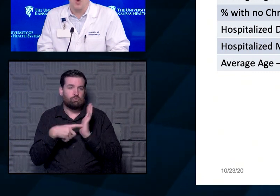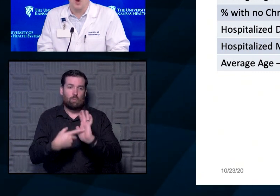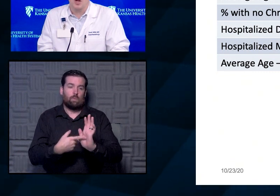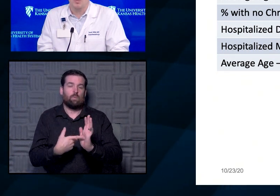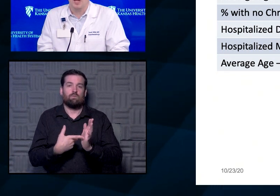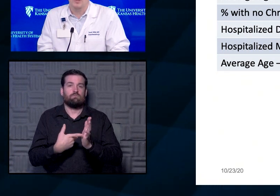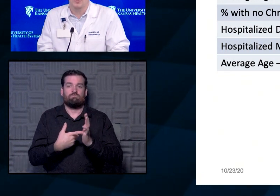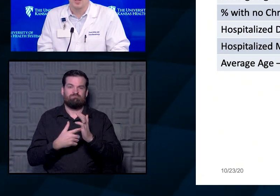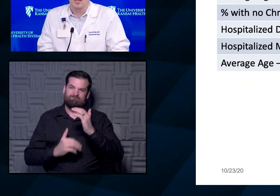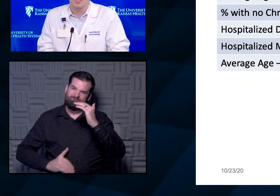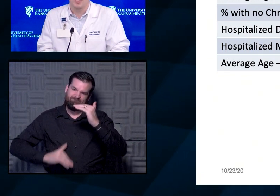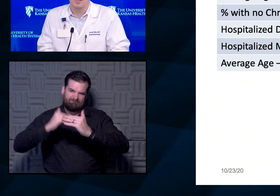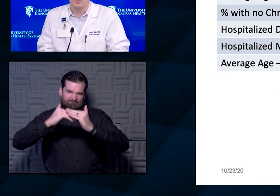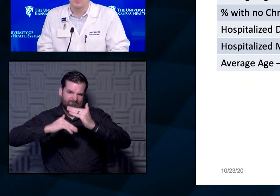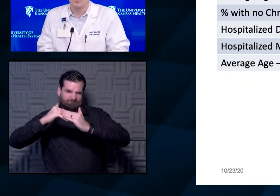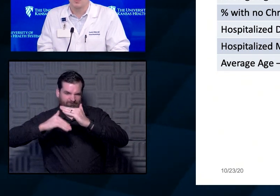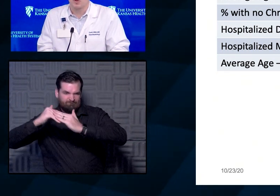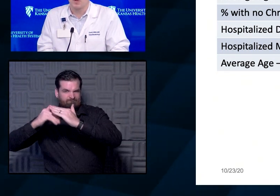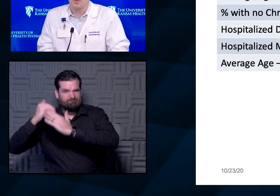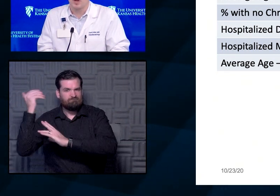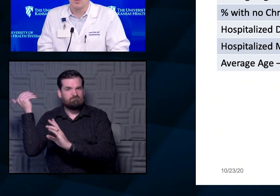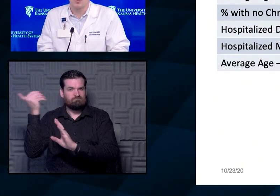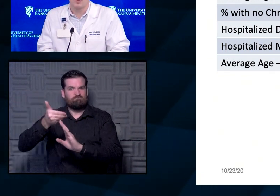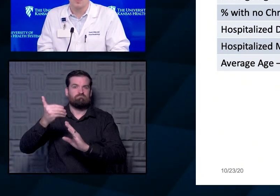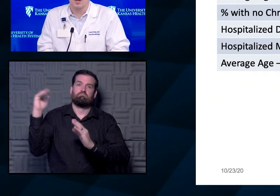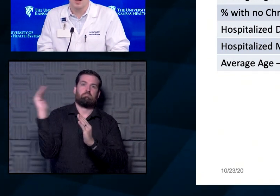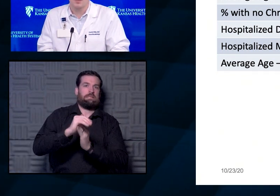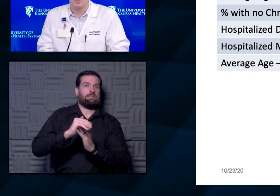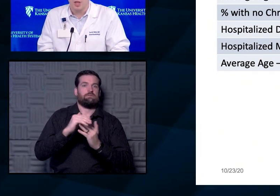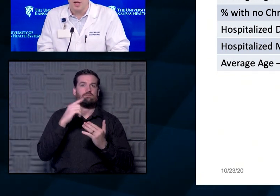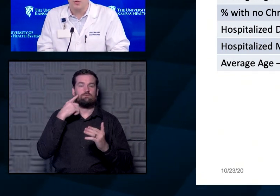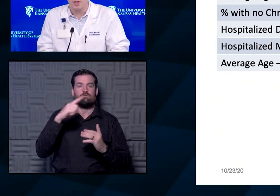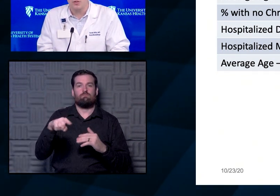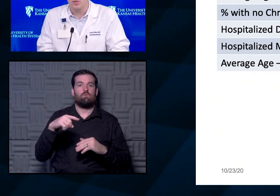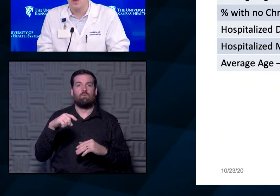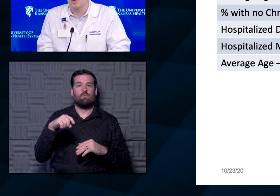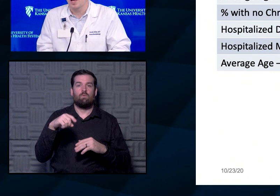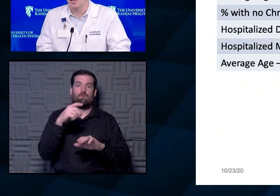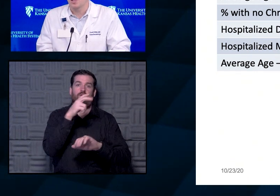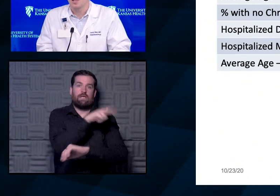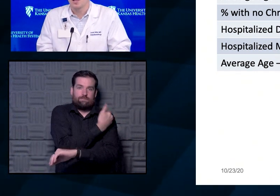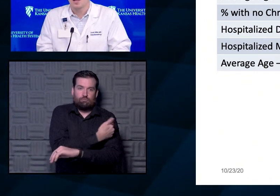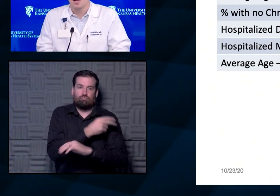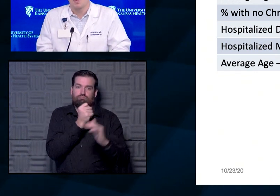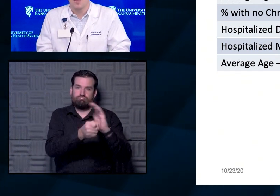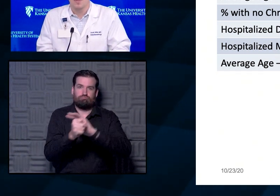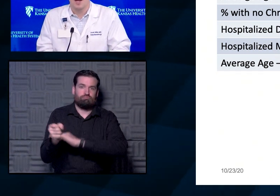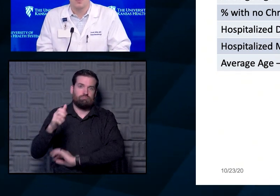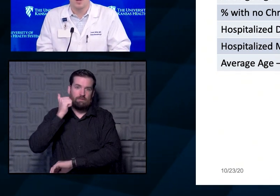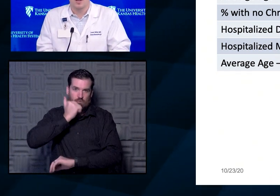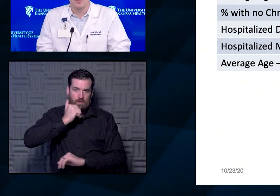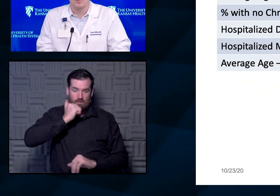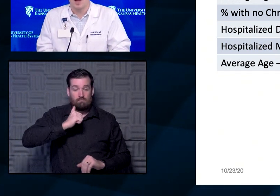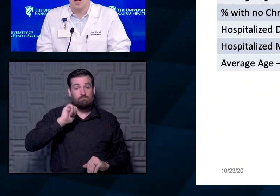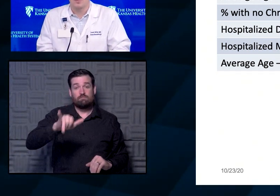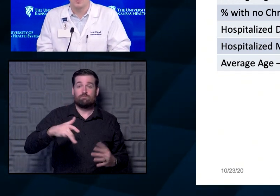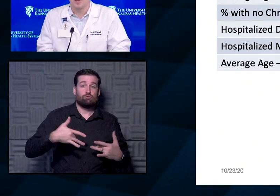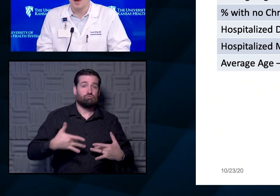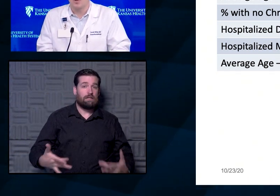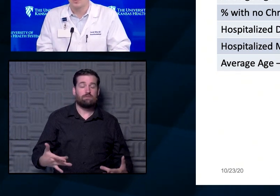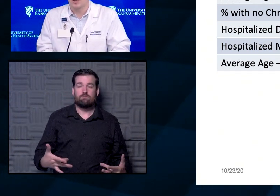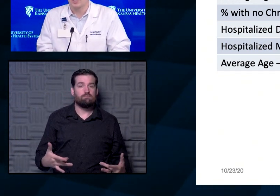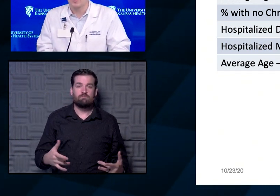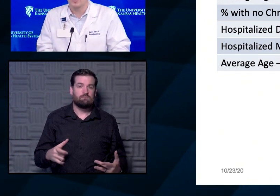be at or near peaks in Kansas and Missouri for the number of COVID hospitalized patients every day, and that trend is